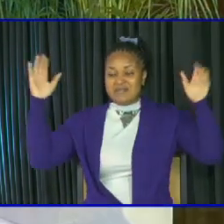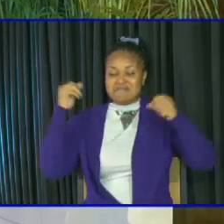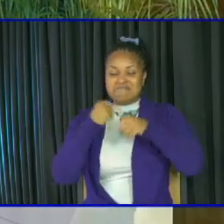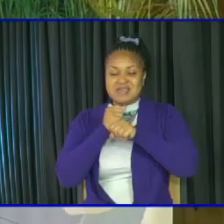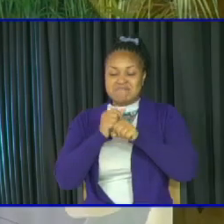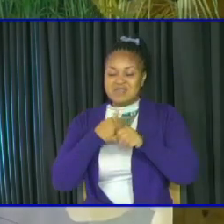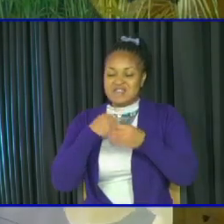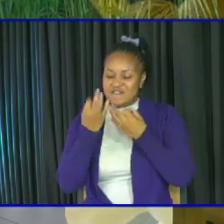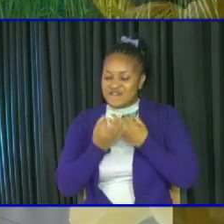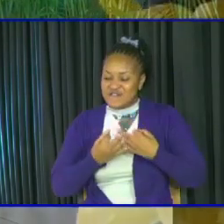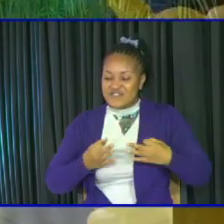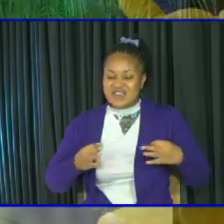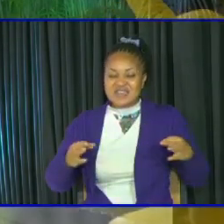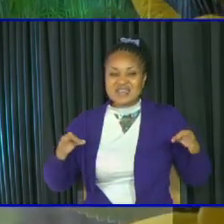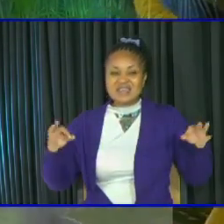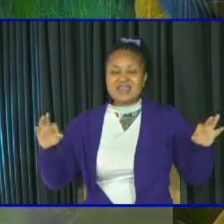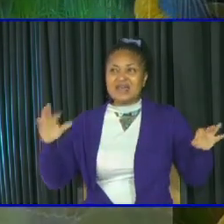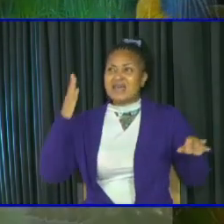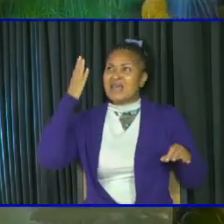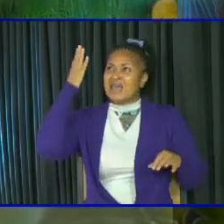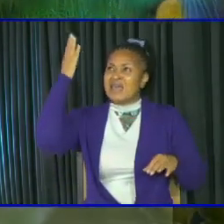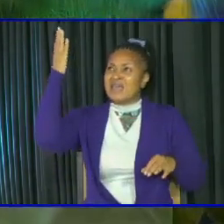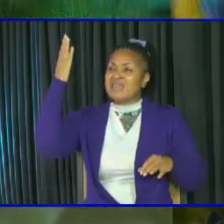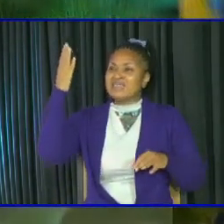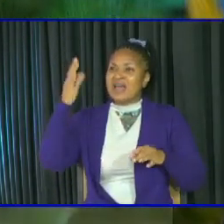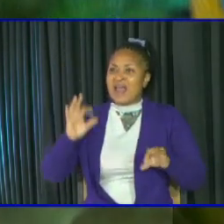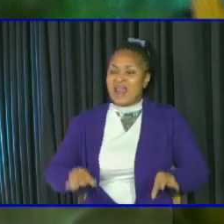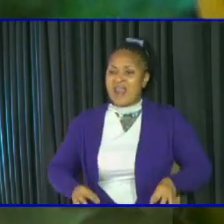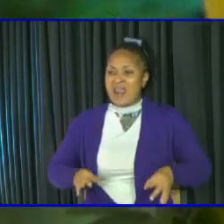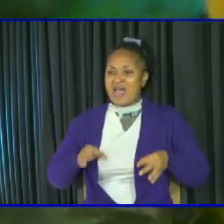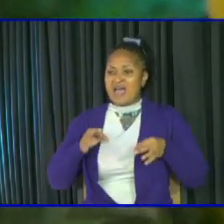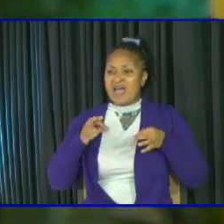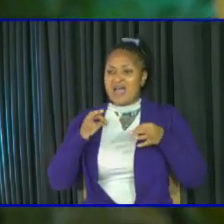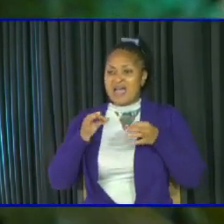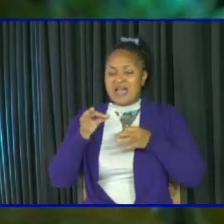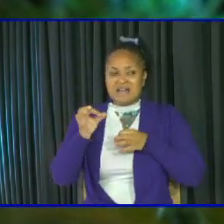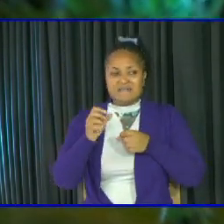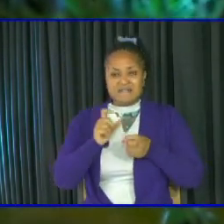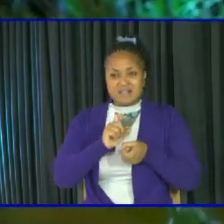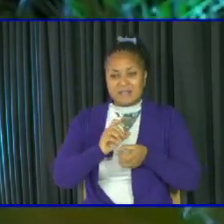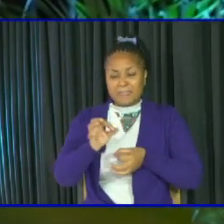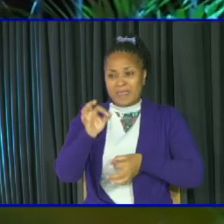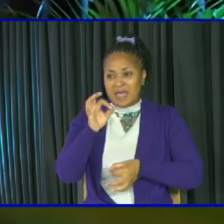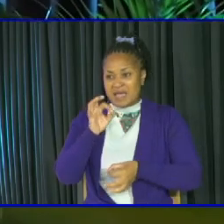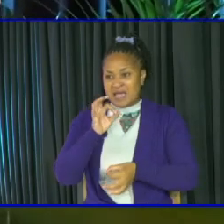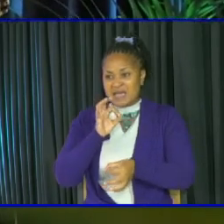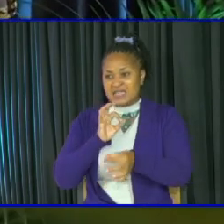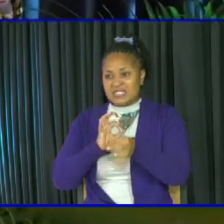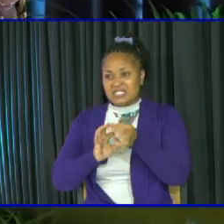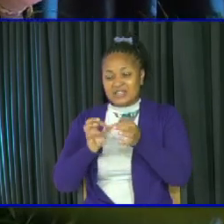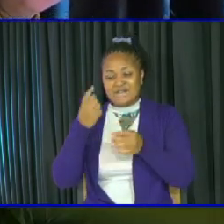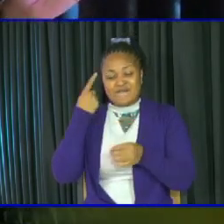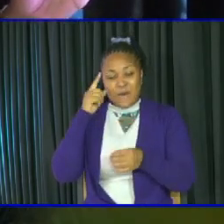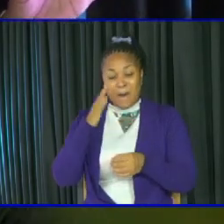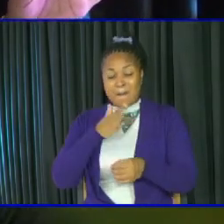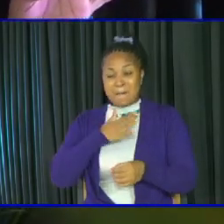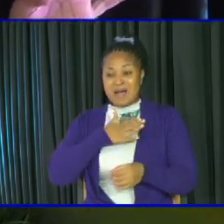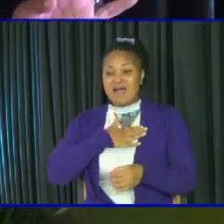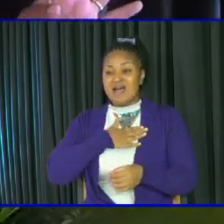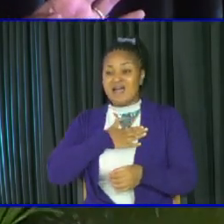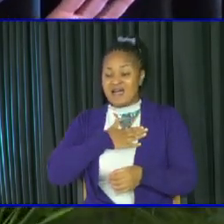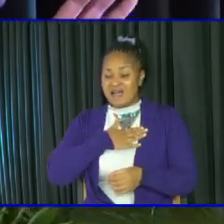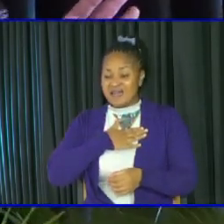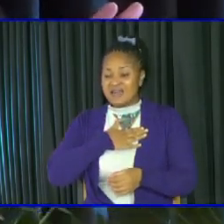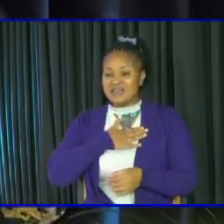His life for mine, his life for mine.